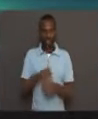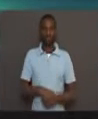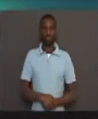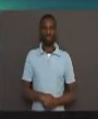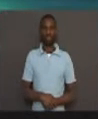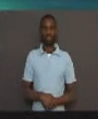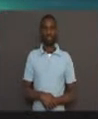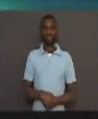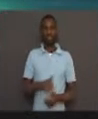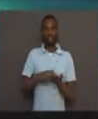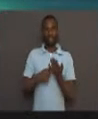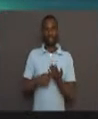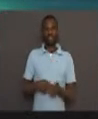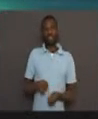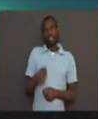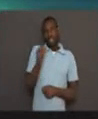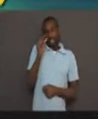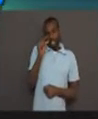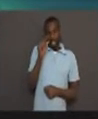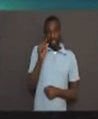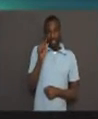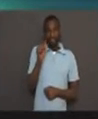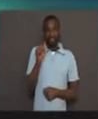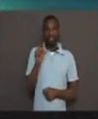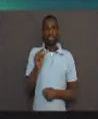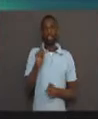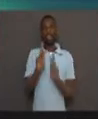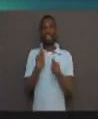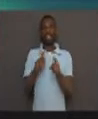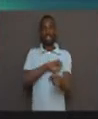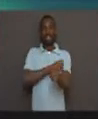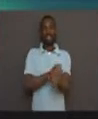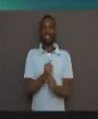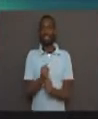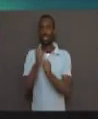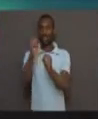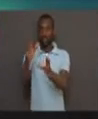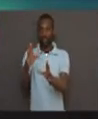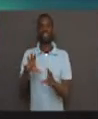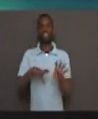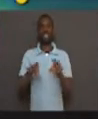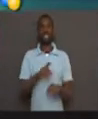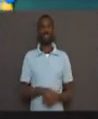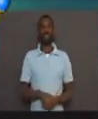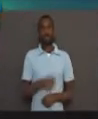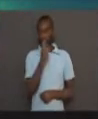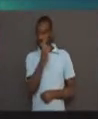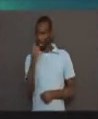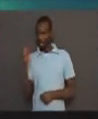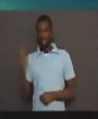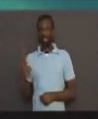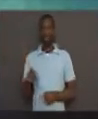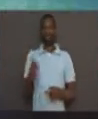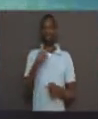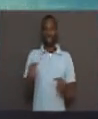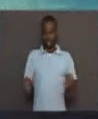path and loses a small amount of kinetic energy with each interaction.